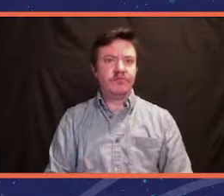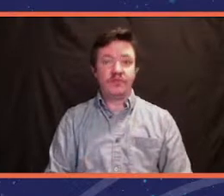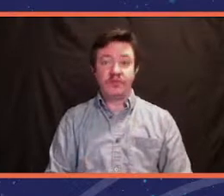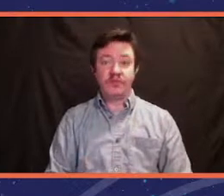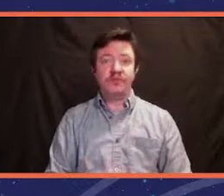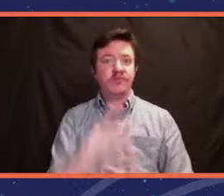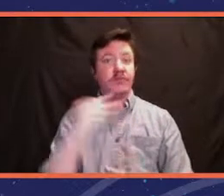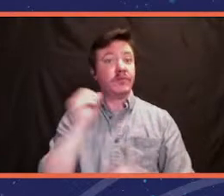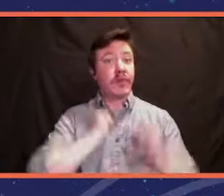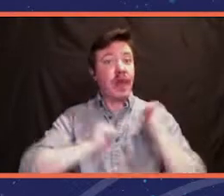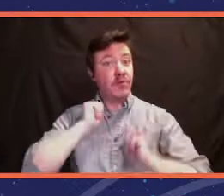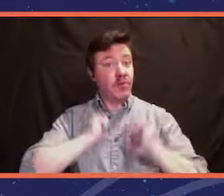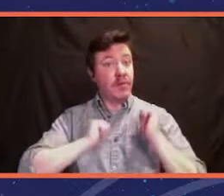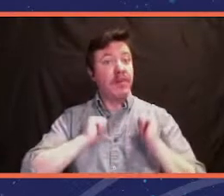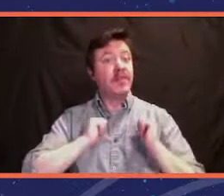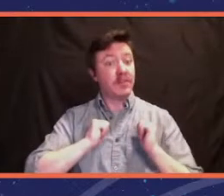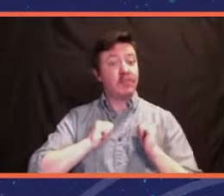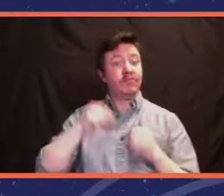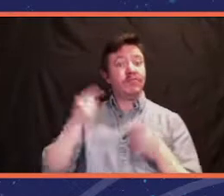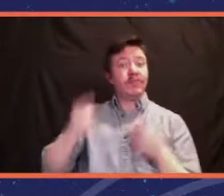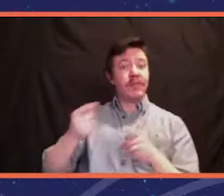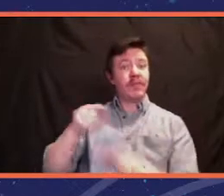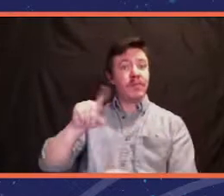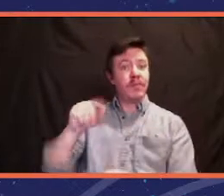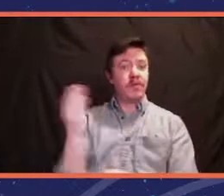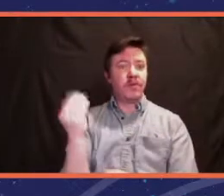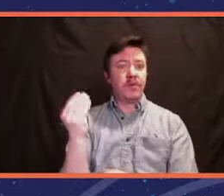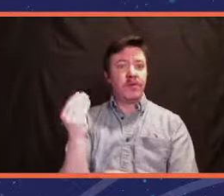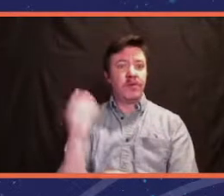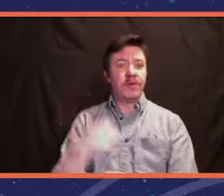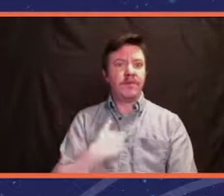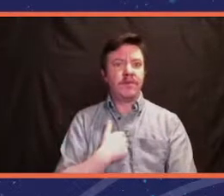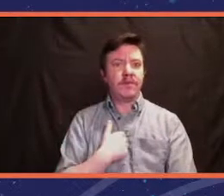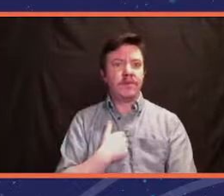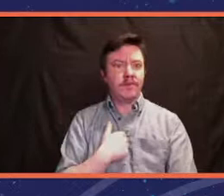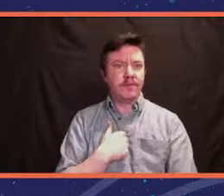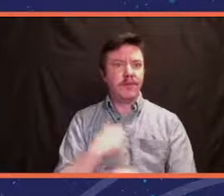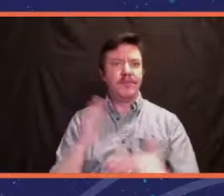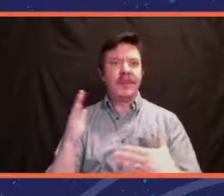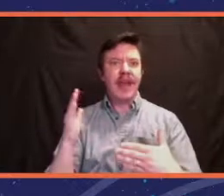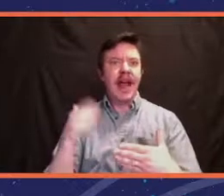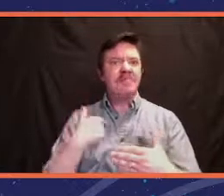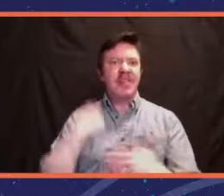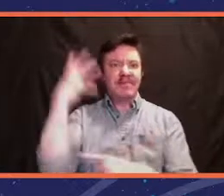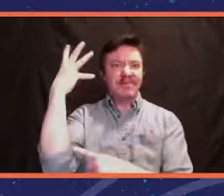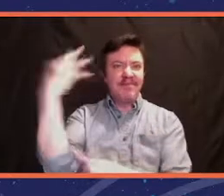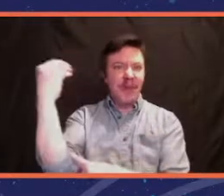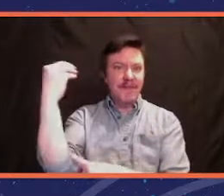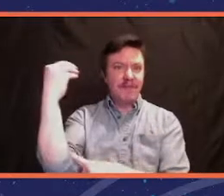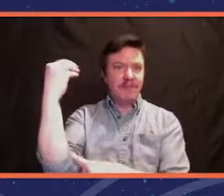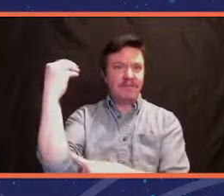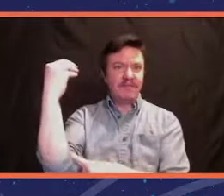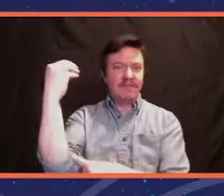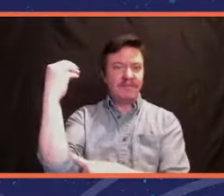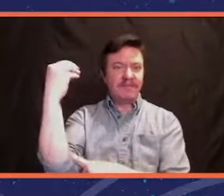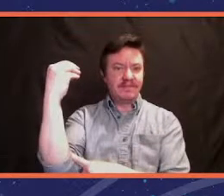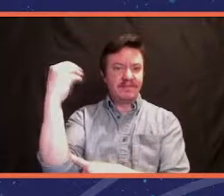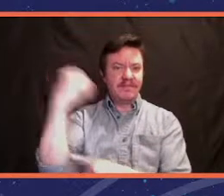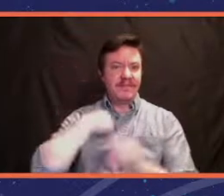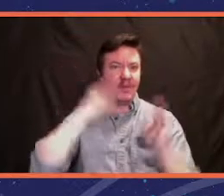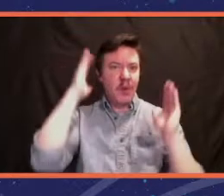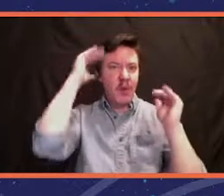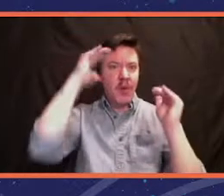performances. I've stopped sharing my camera with the hope that my